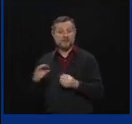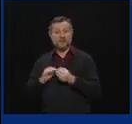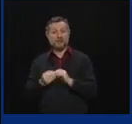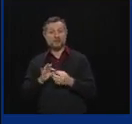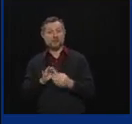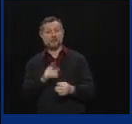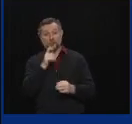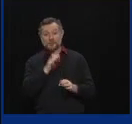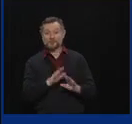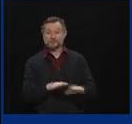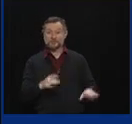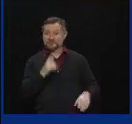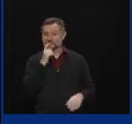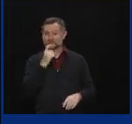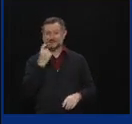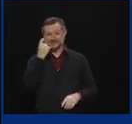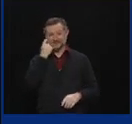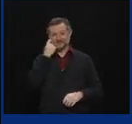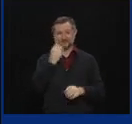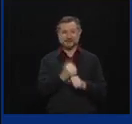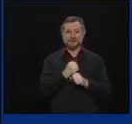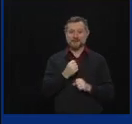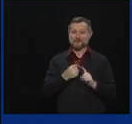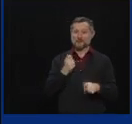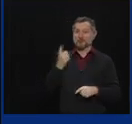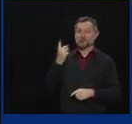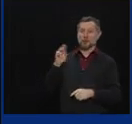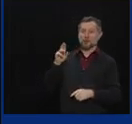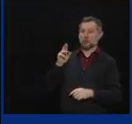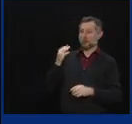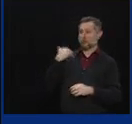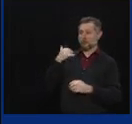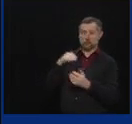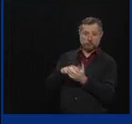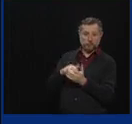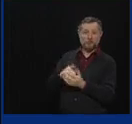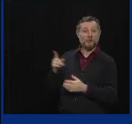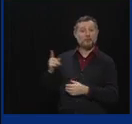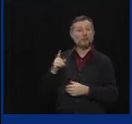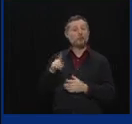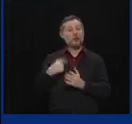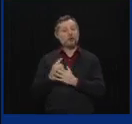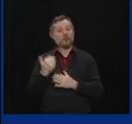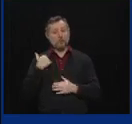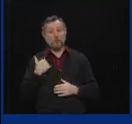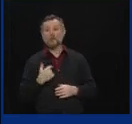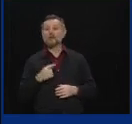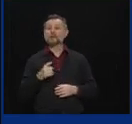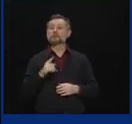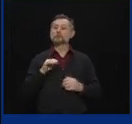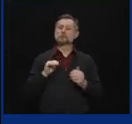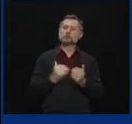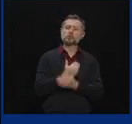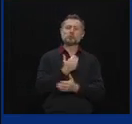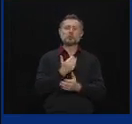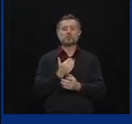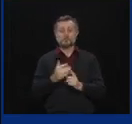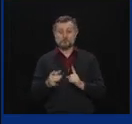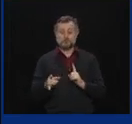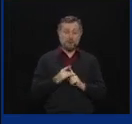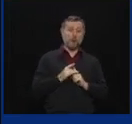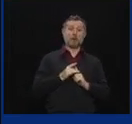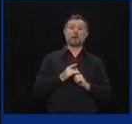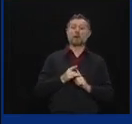off the press. I just got from Dr. Burstein about an hour ago. For all of the new COVID cases in the 12